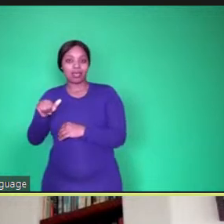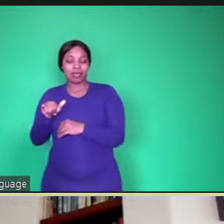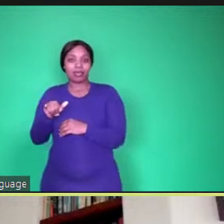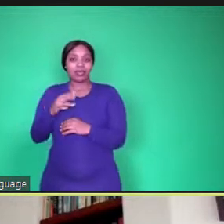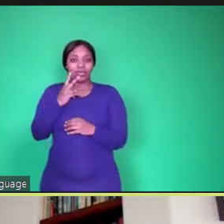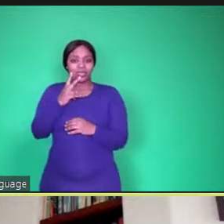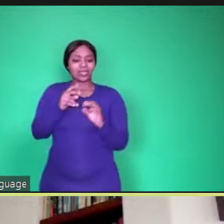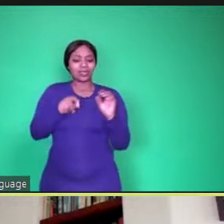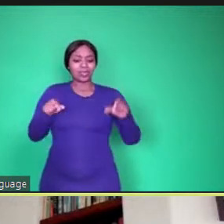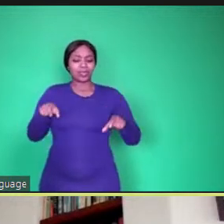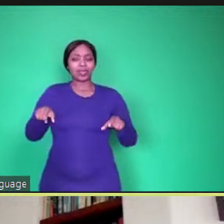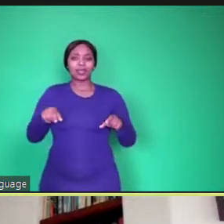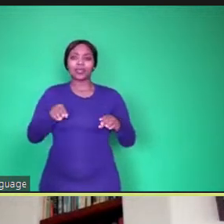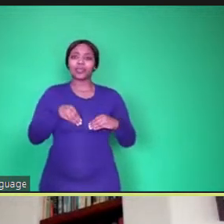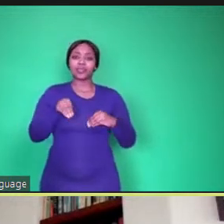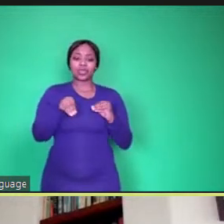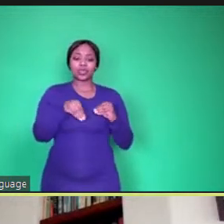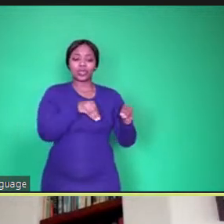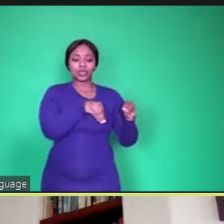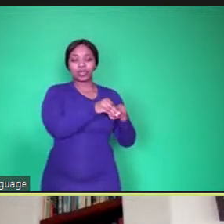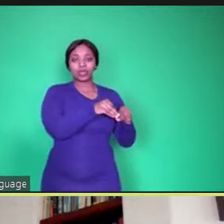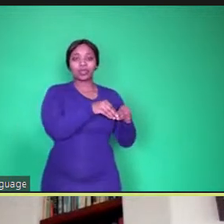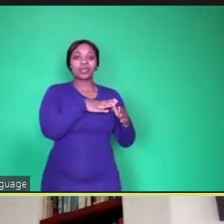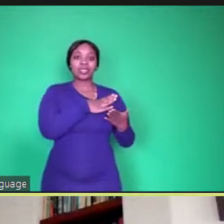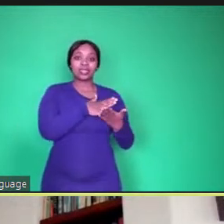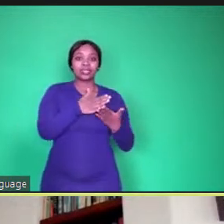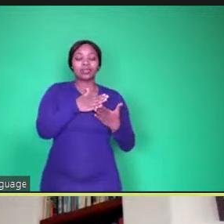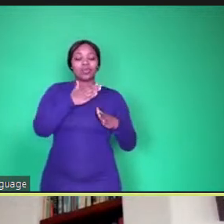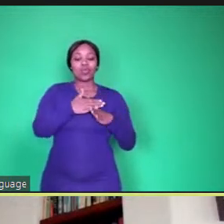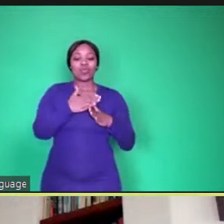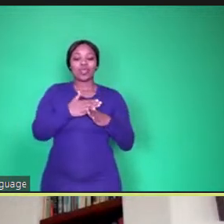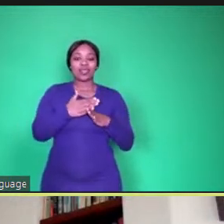were significantly less likely to be of working age,